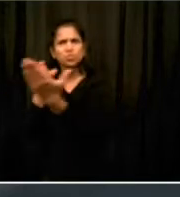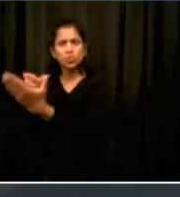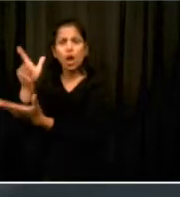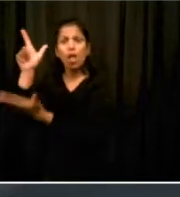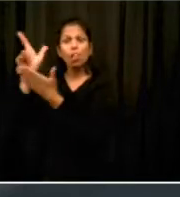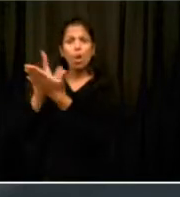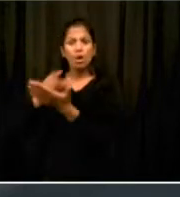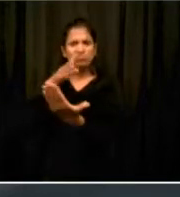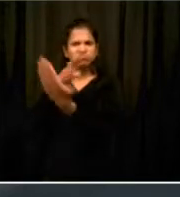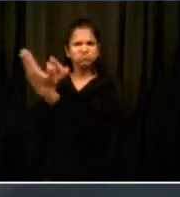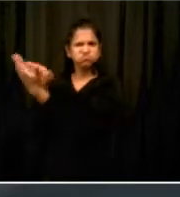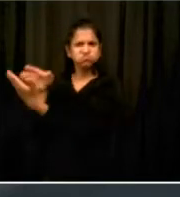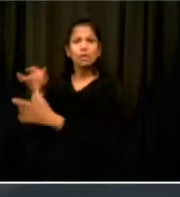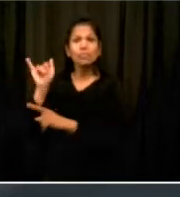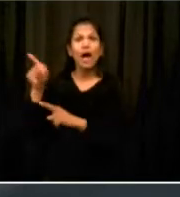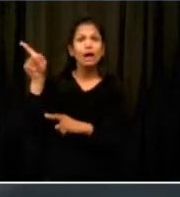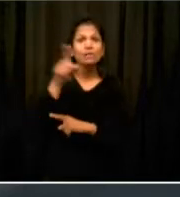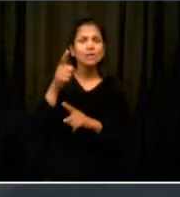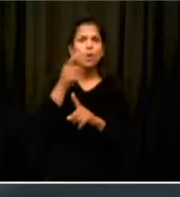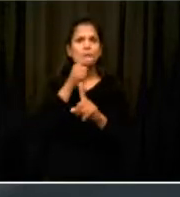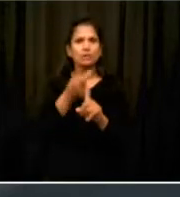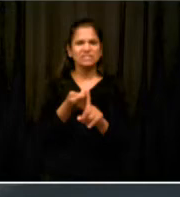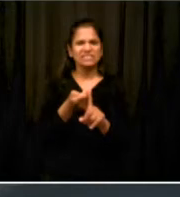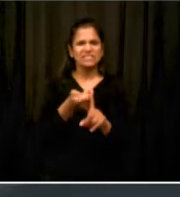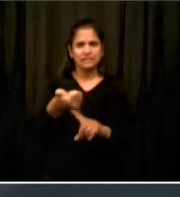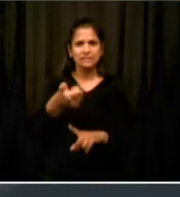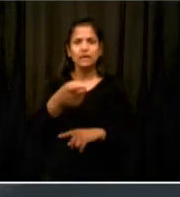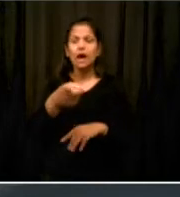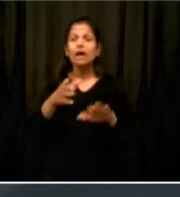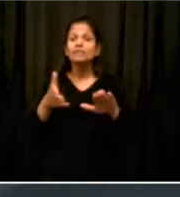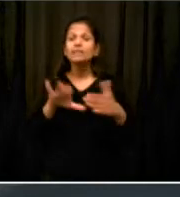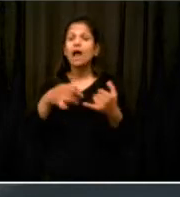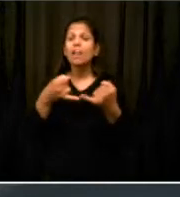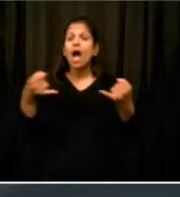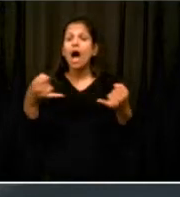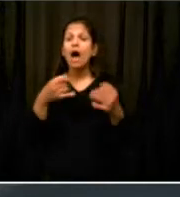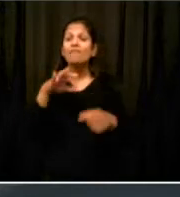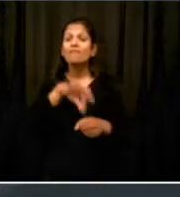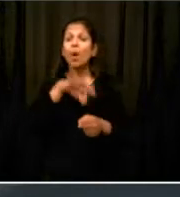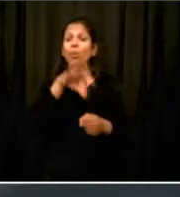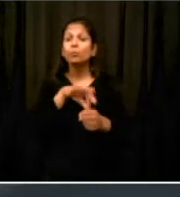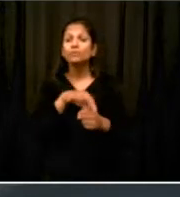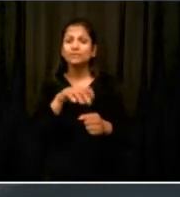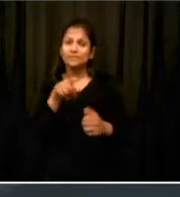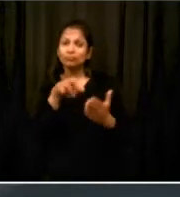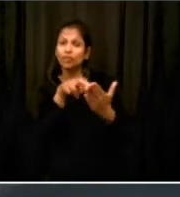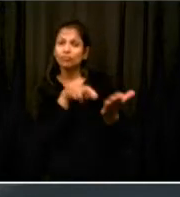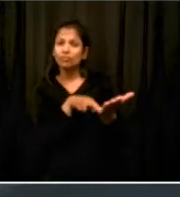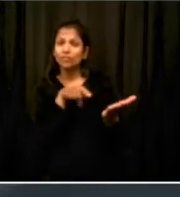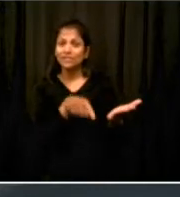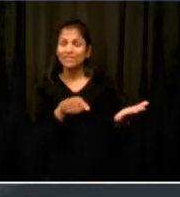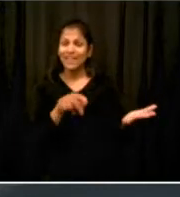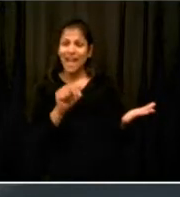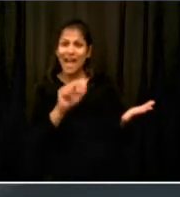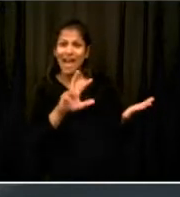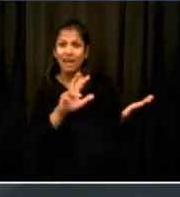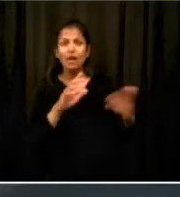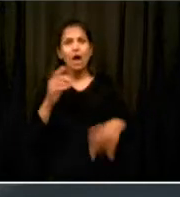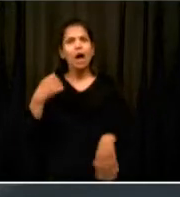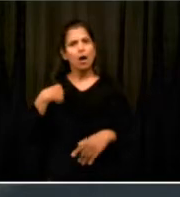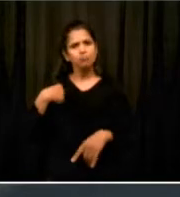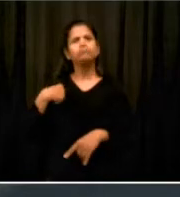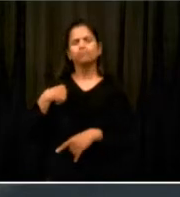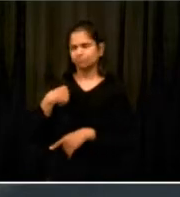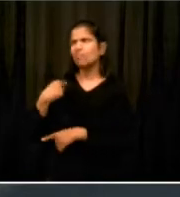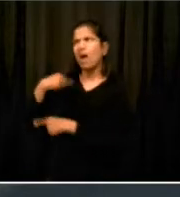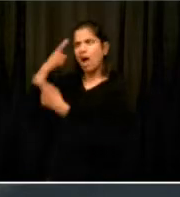of this pandemic. Absolutely crucial that people be able to register right up until Election Day. And then, as